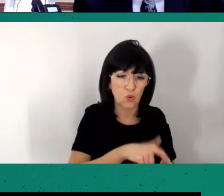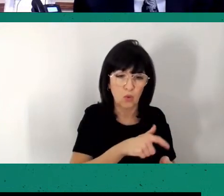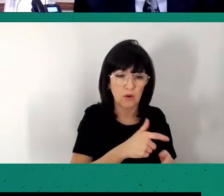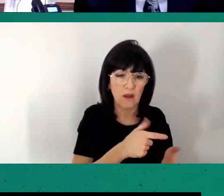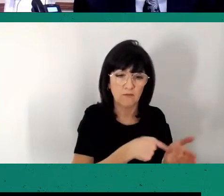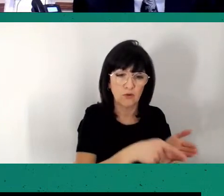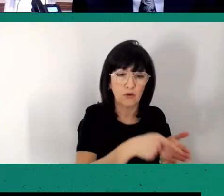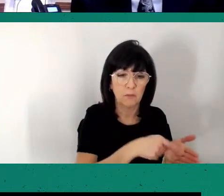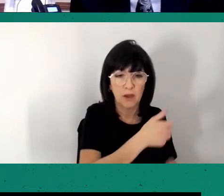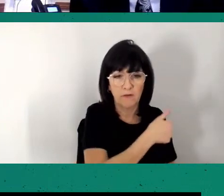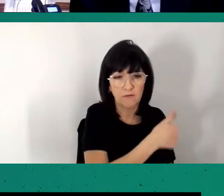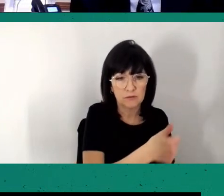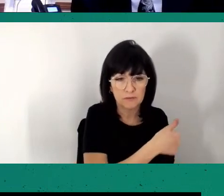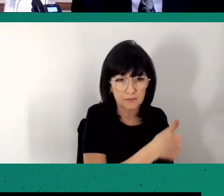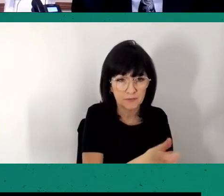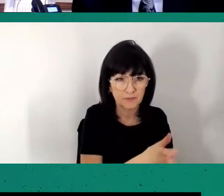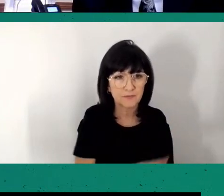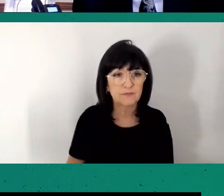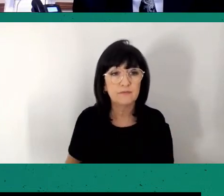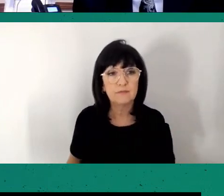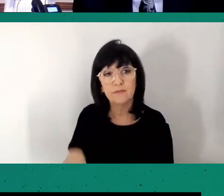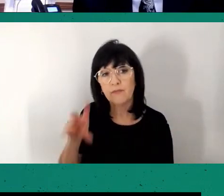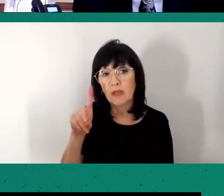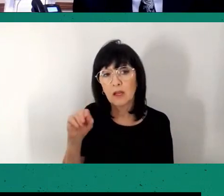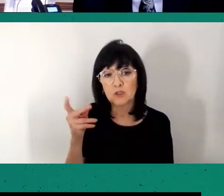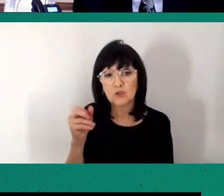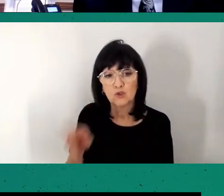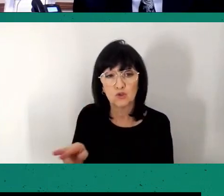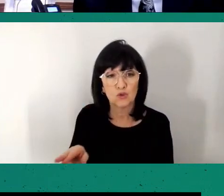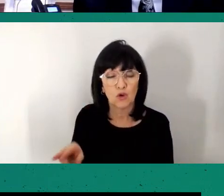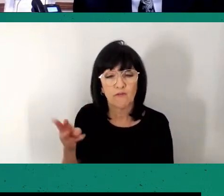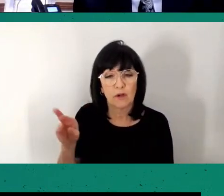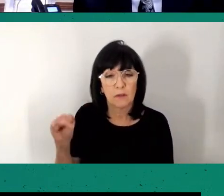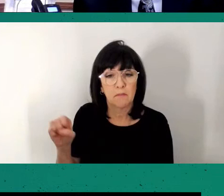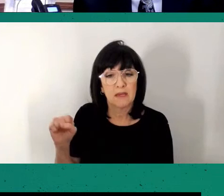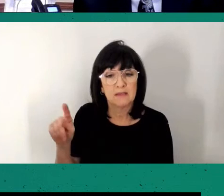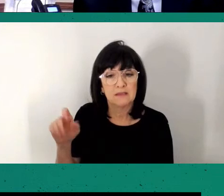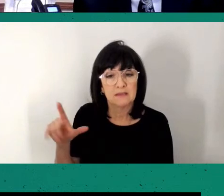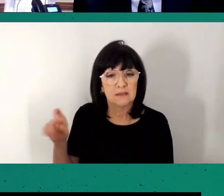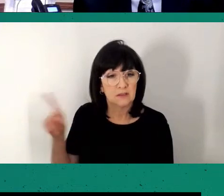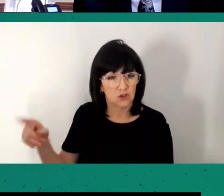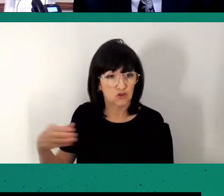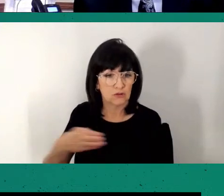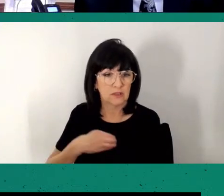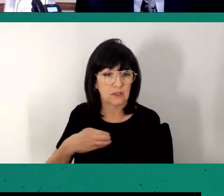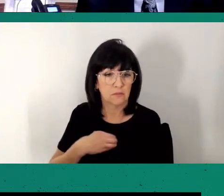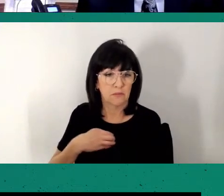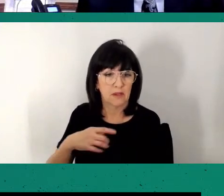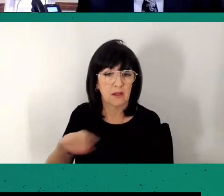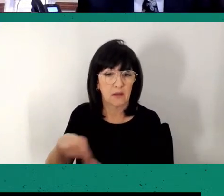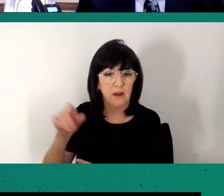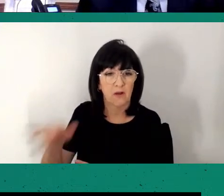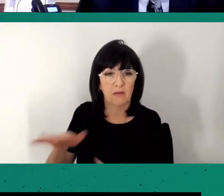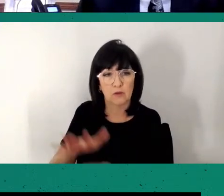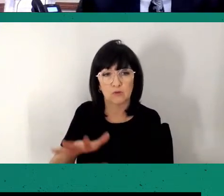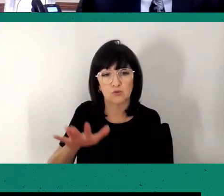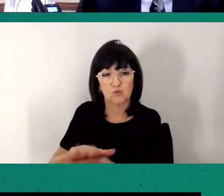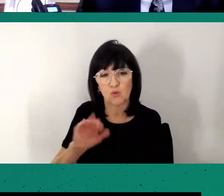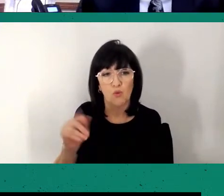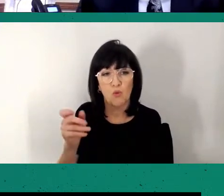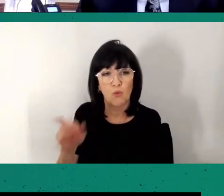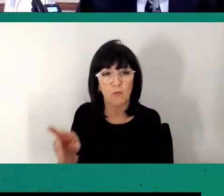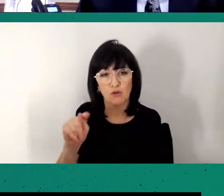In Dover, Mrs. Nolan Steele complained to DuPont about the location of the Booker T. Washington School. She wrote,